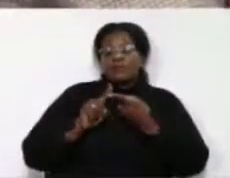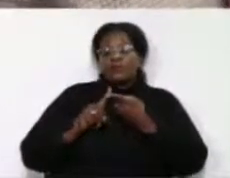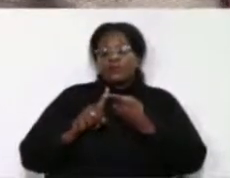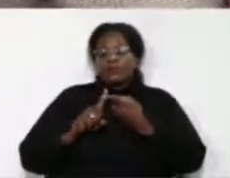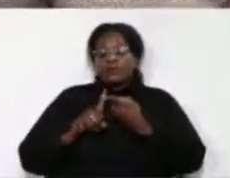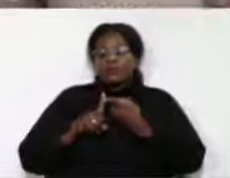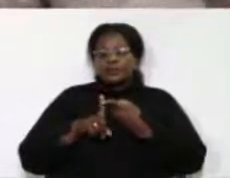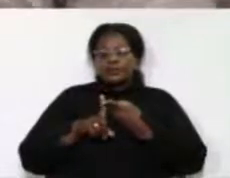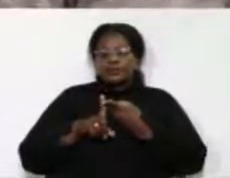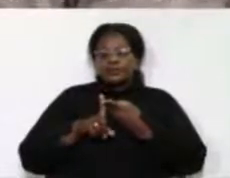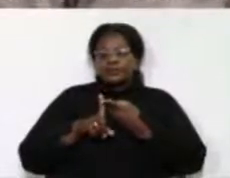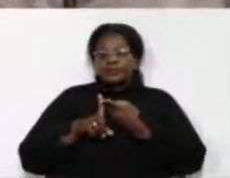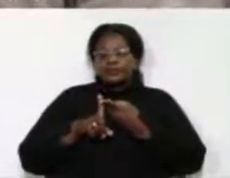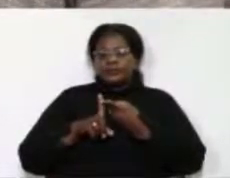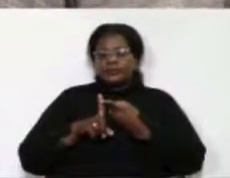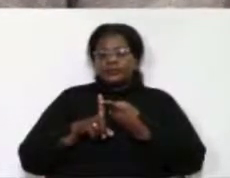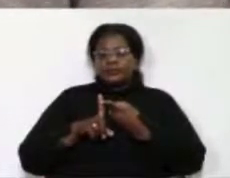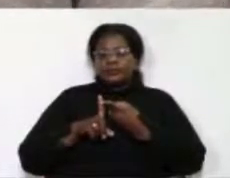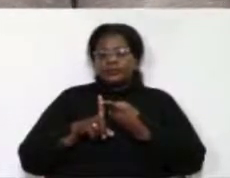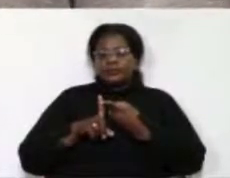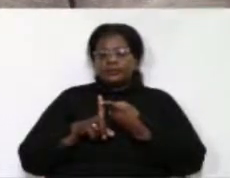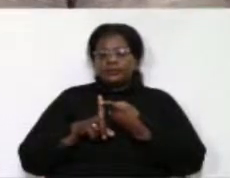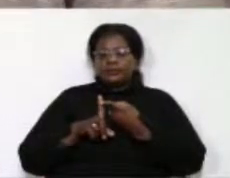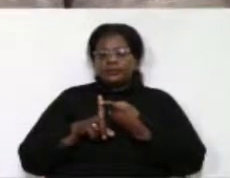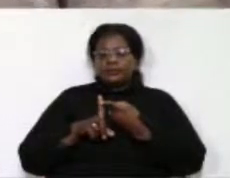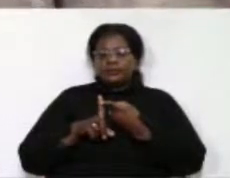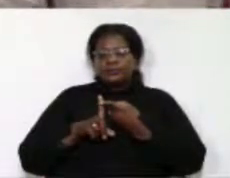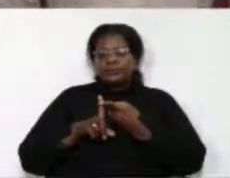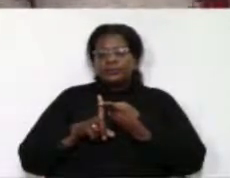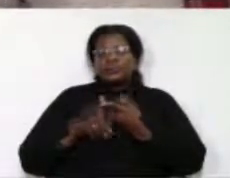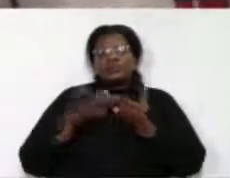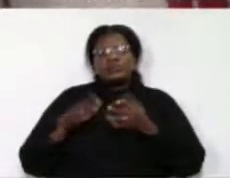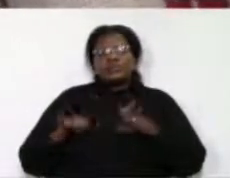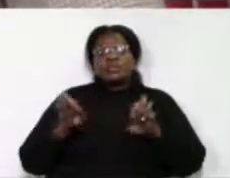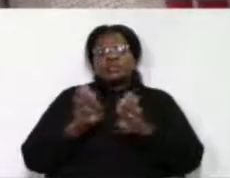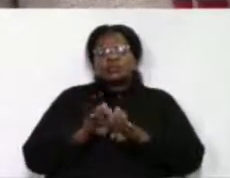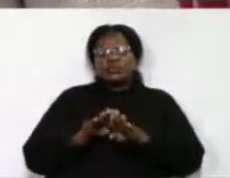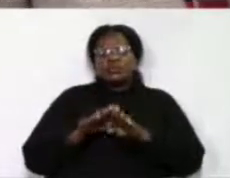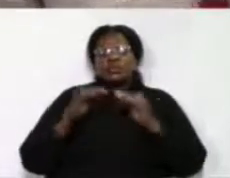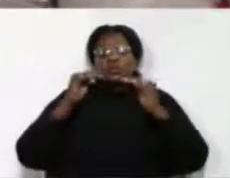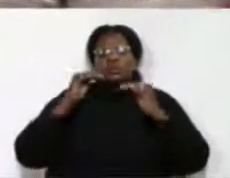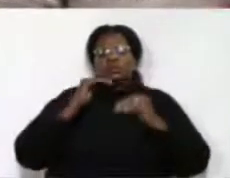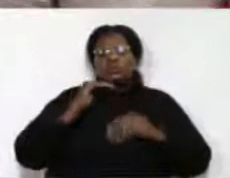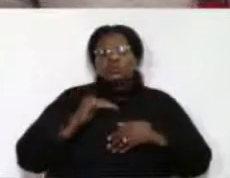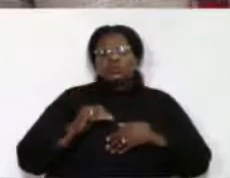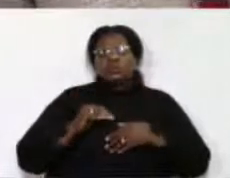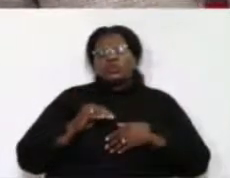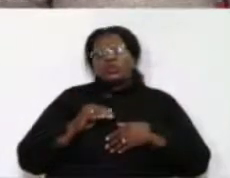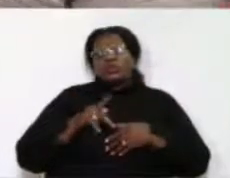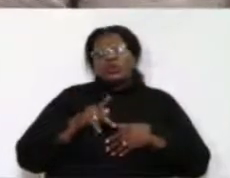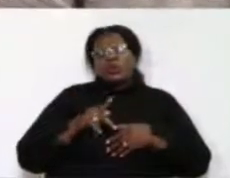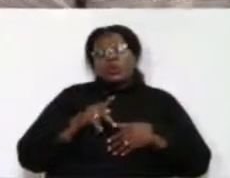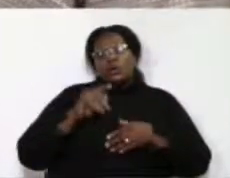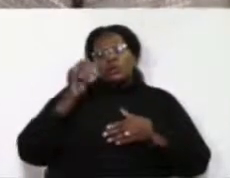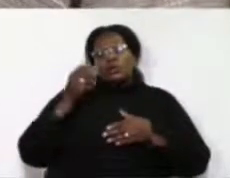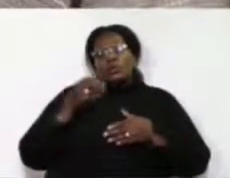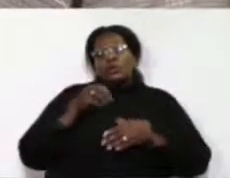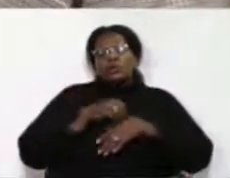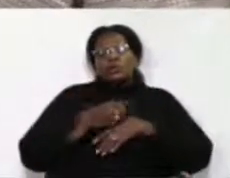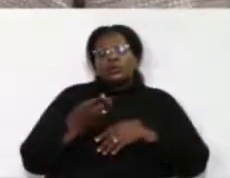the first one. Let me just do a quick overview. Net profit and loss. Gross profit